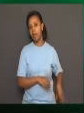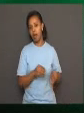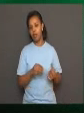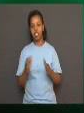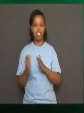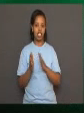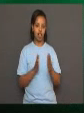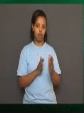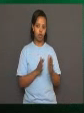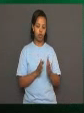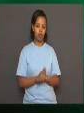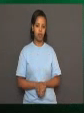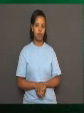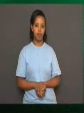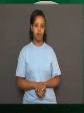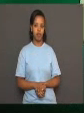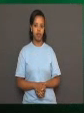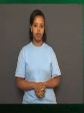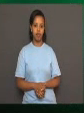Students, let's get ready.